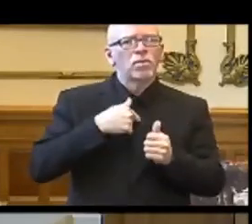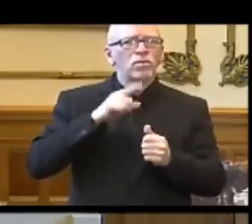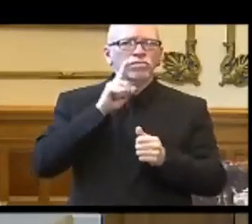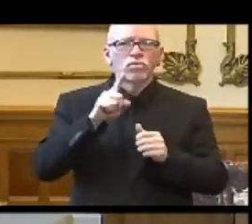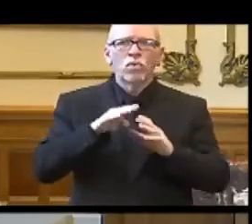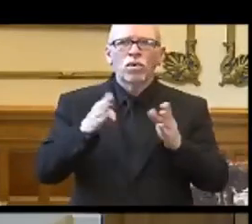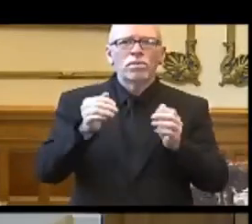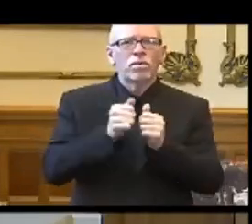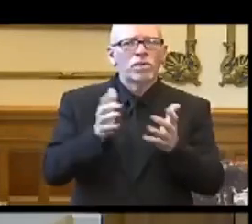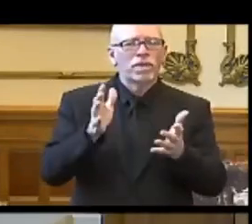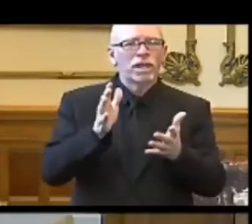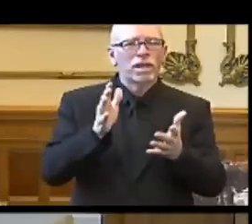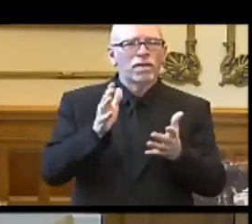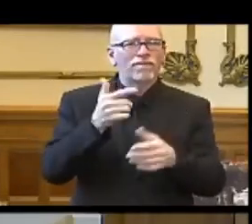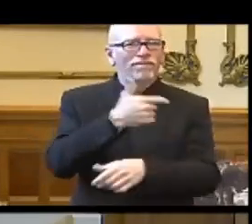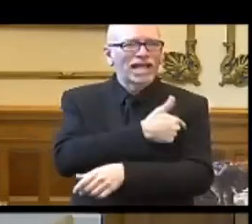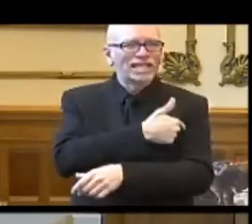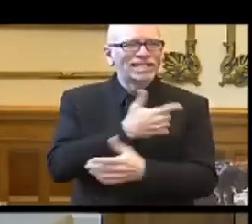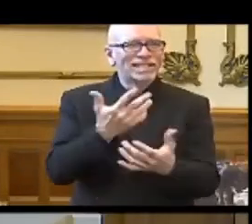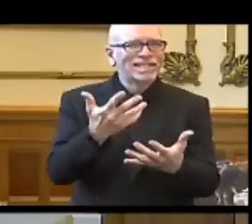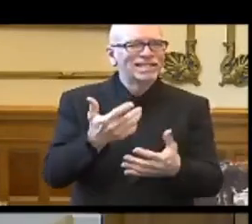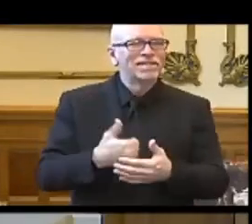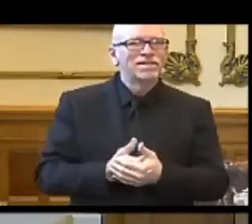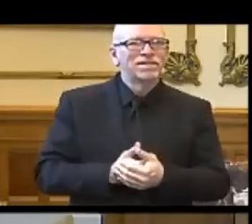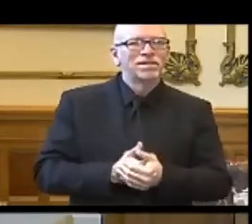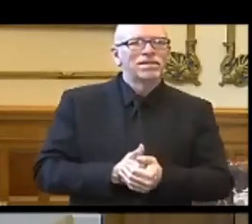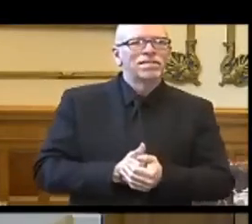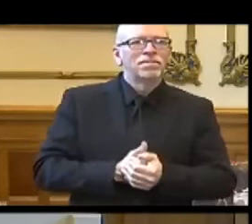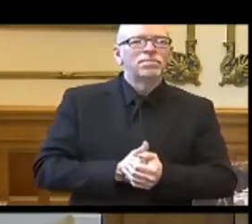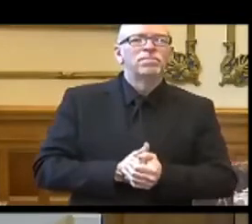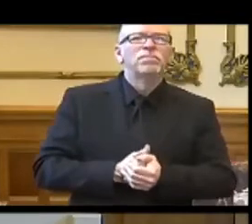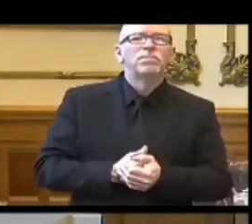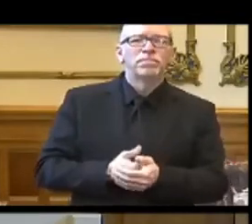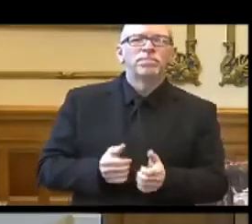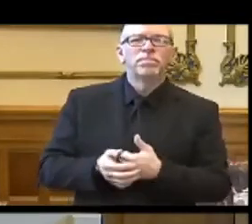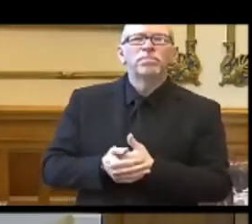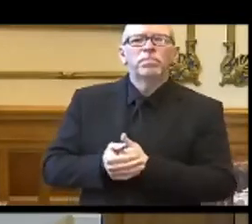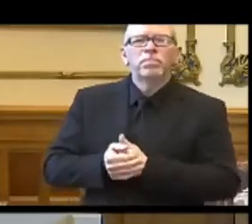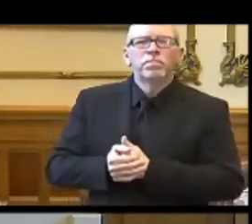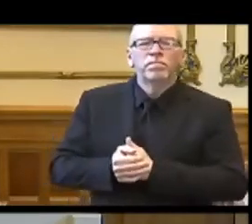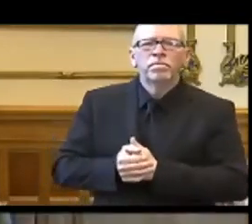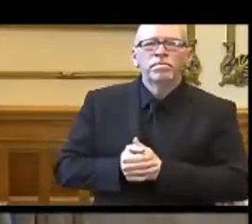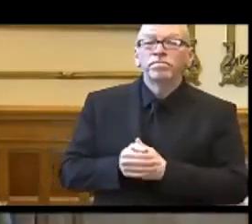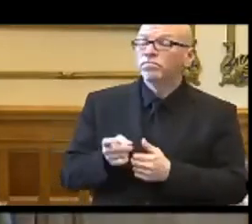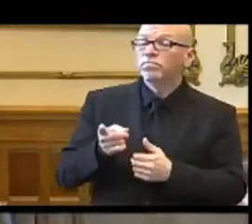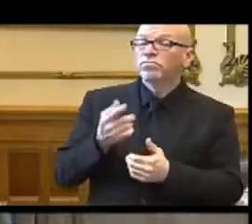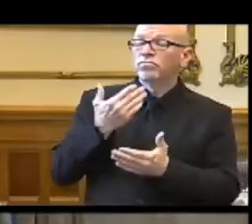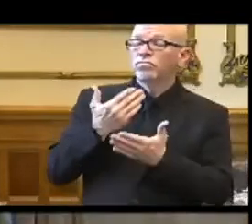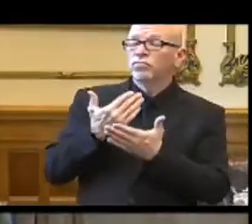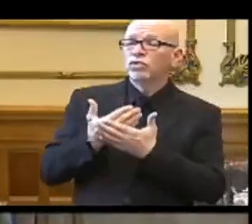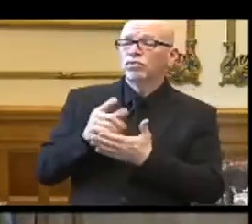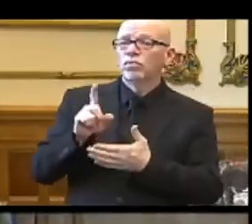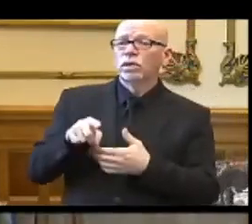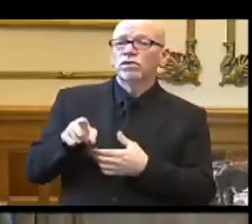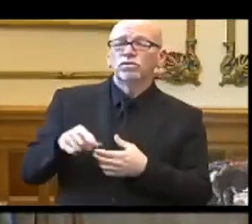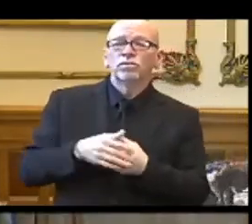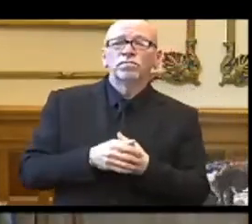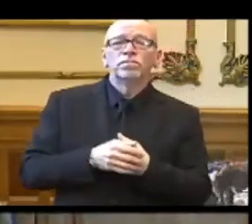reopen without a vaccine? You know, That's very good